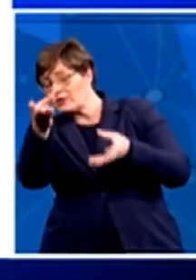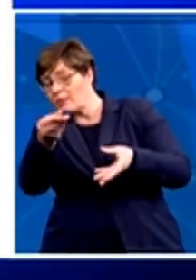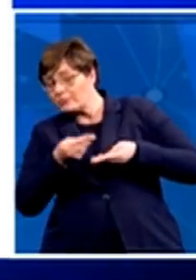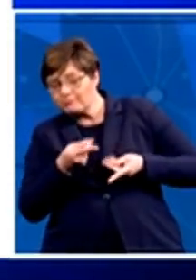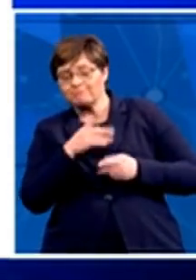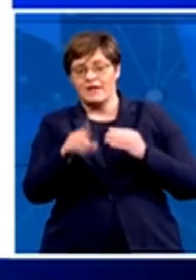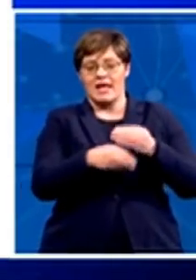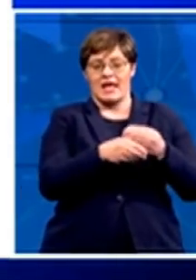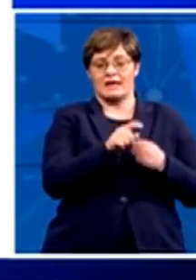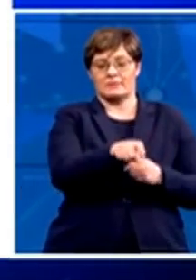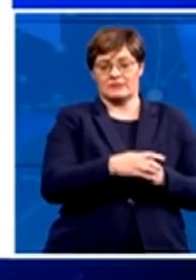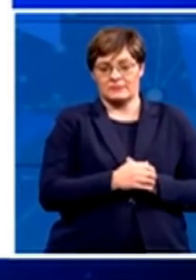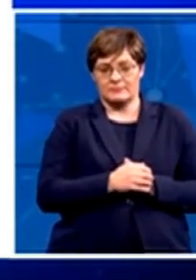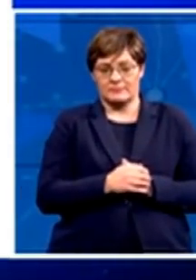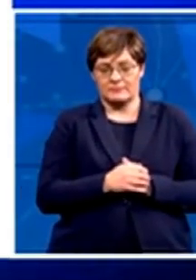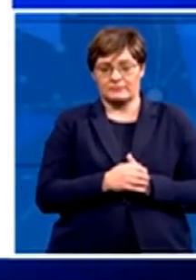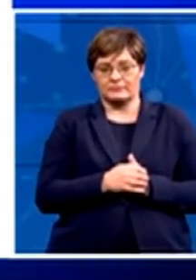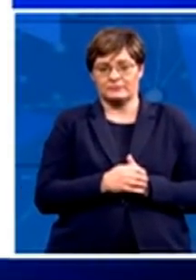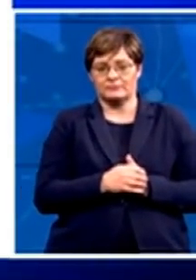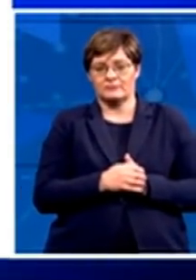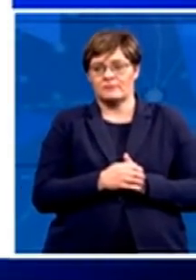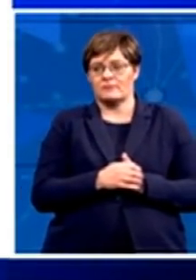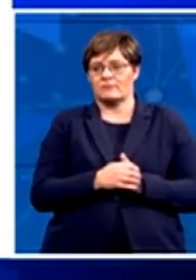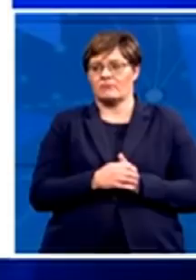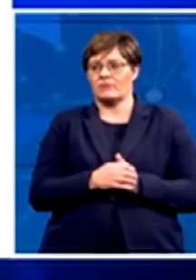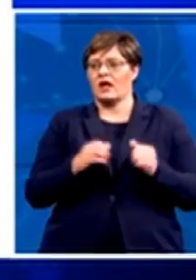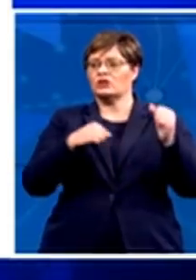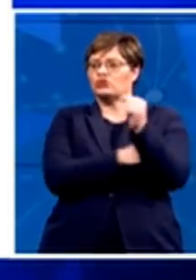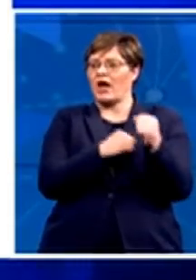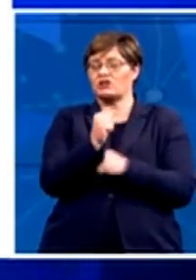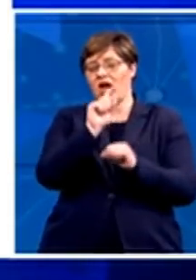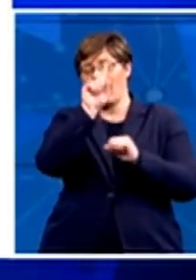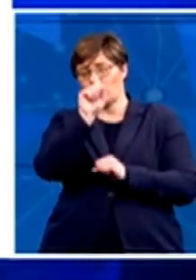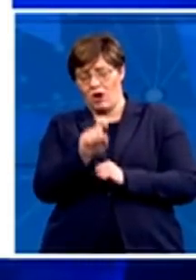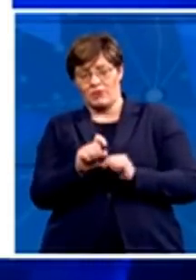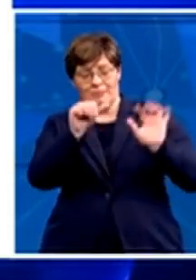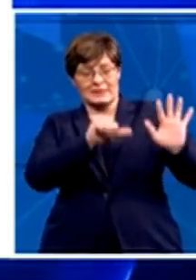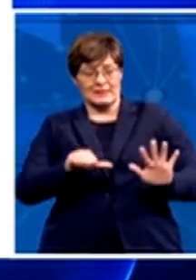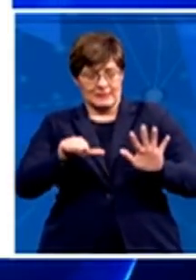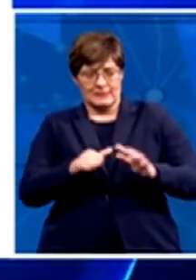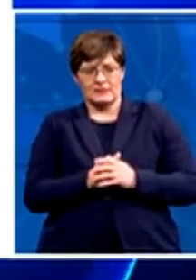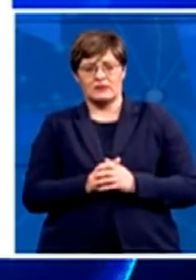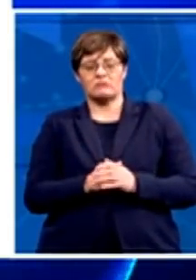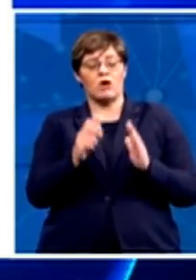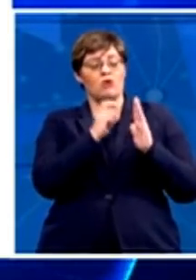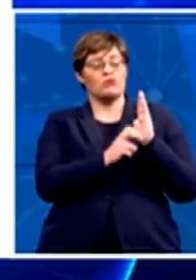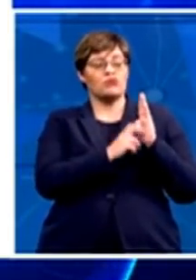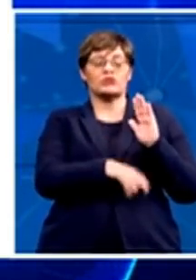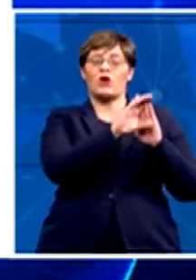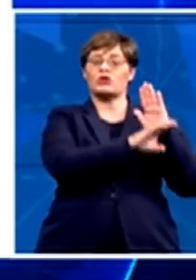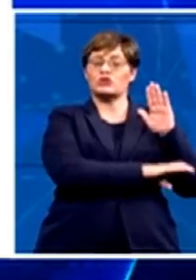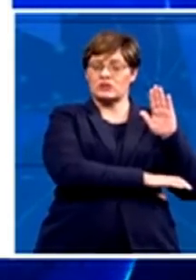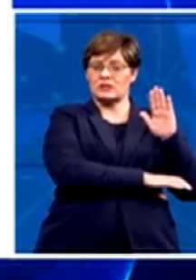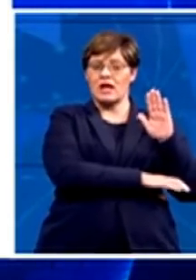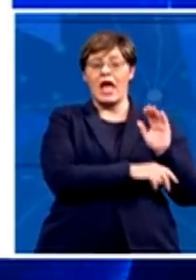In terms of the structure of the inquiry, I've now explained at some length that the rules and constitution are not prescriptive as to the